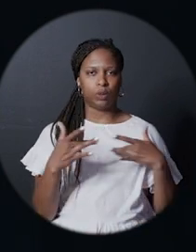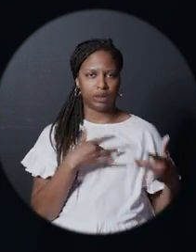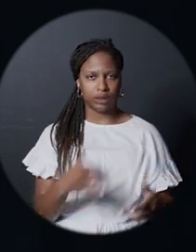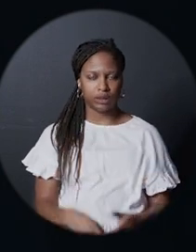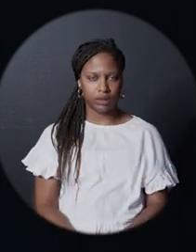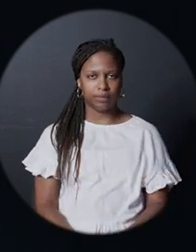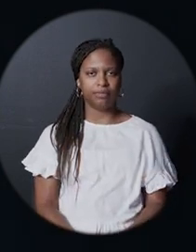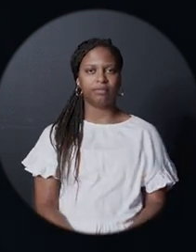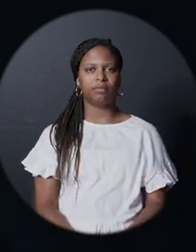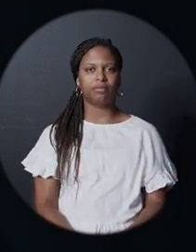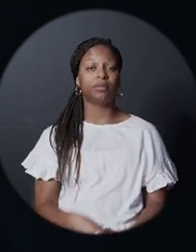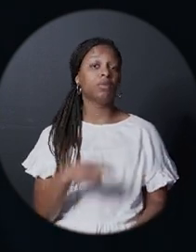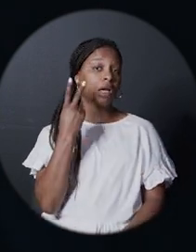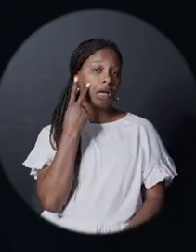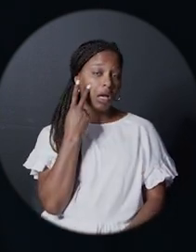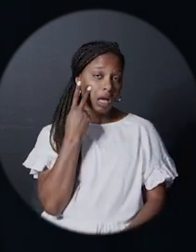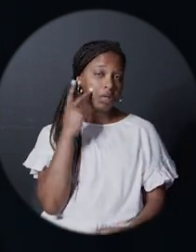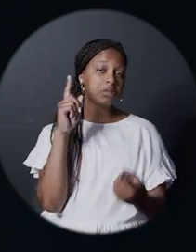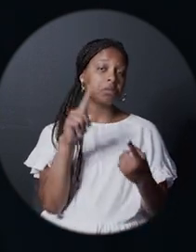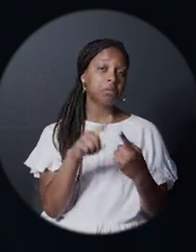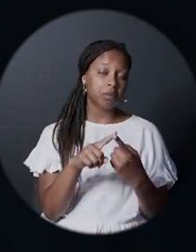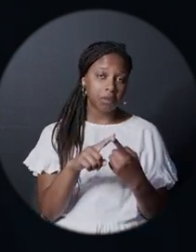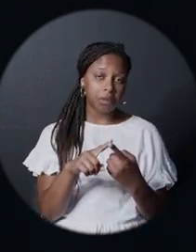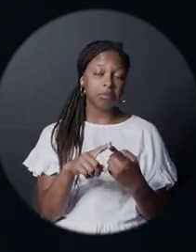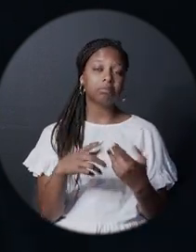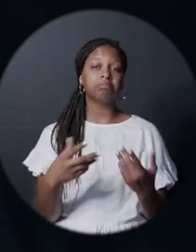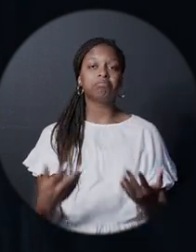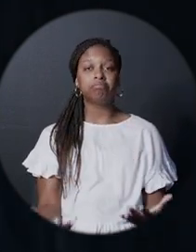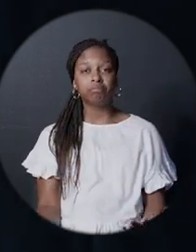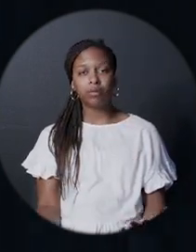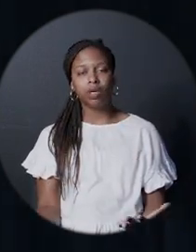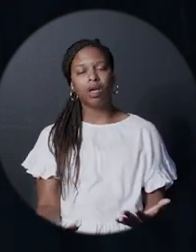You're inconsiderate. I see your point.